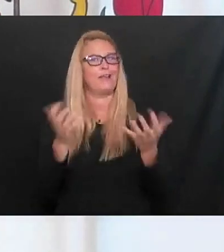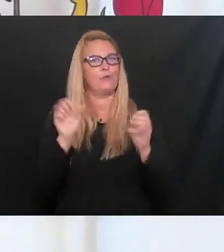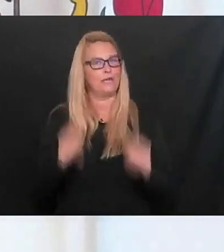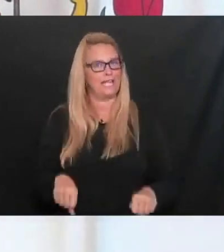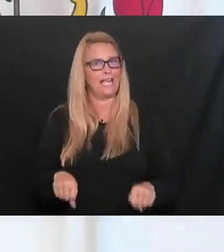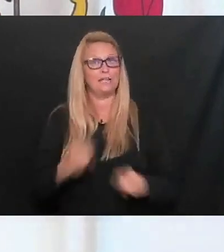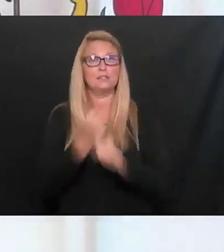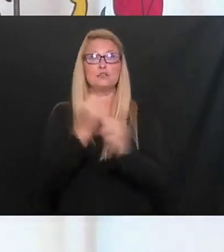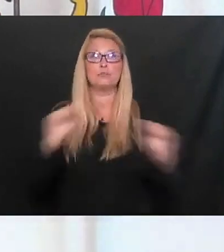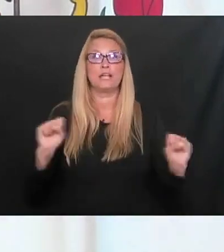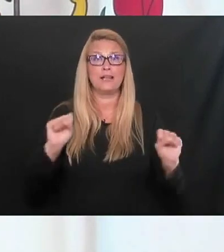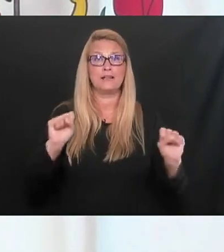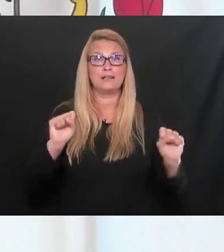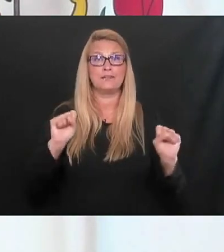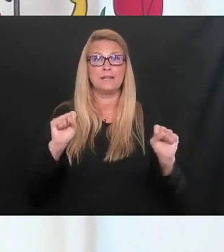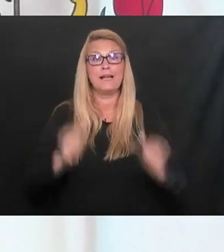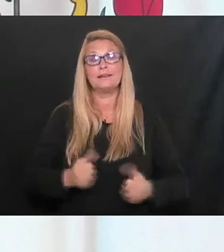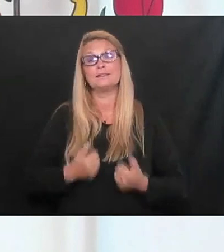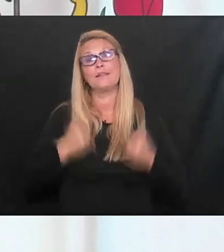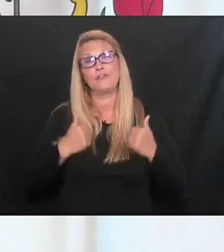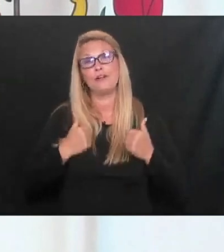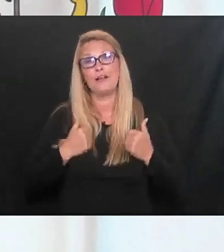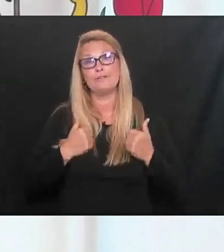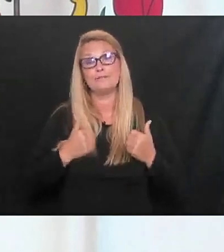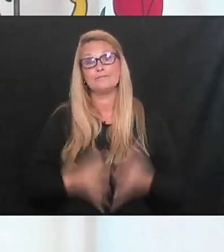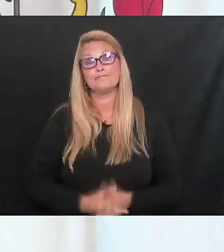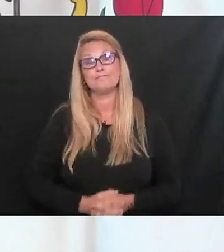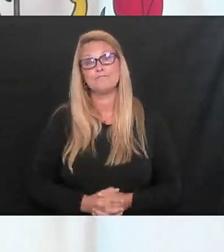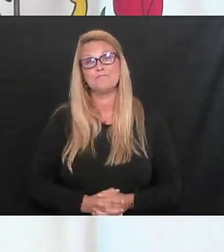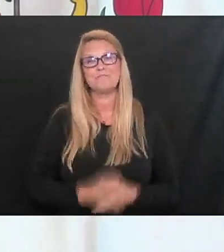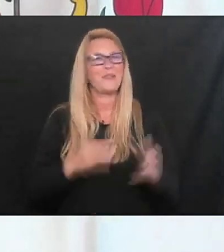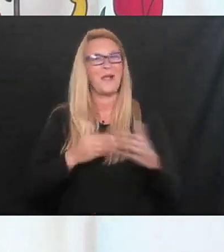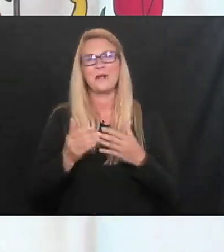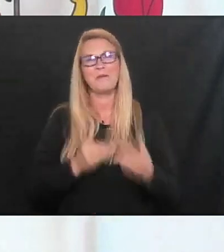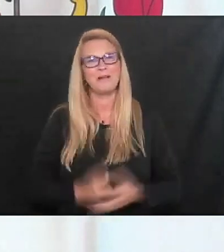to protect you and try to save your life. So